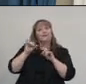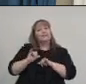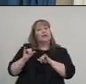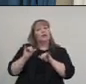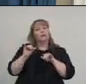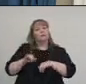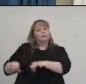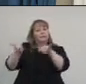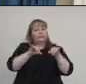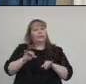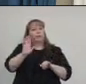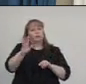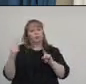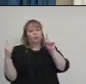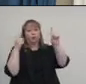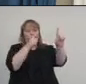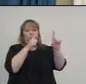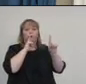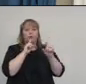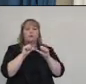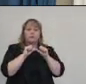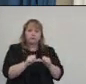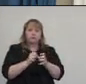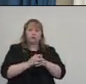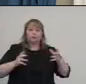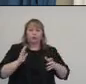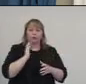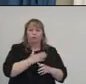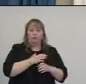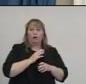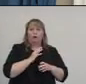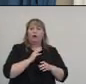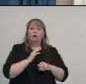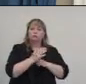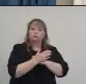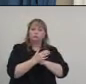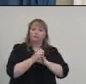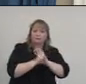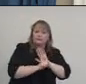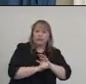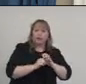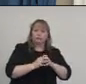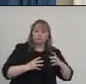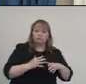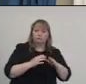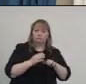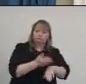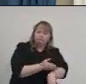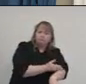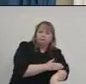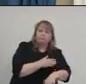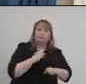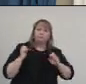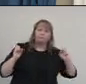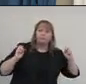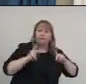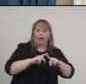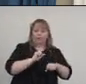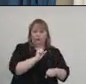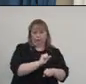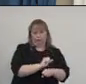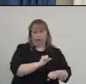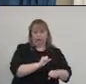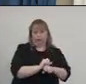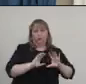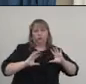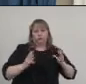COVID-19. And while we continue to do that, we must now chart a responsible path forward that will get Nevadans back to work under